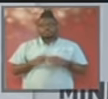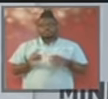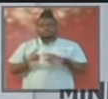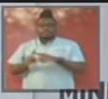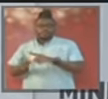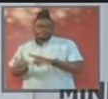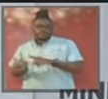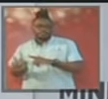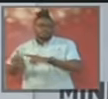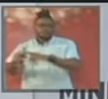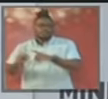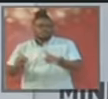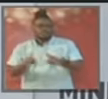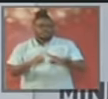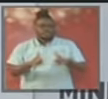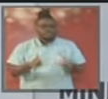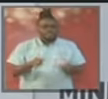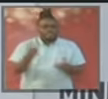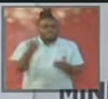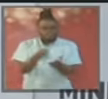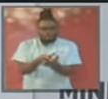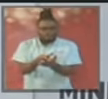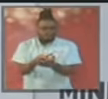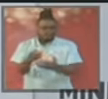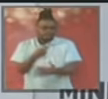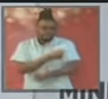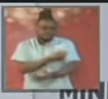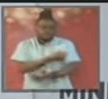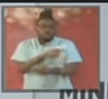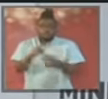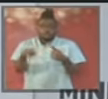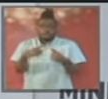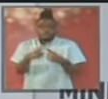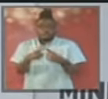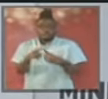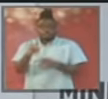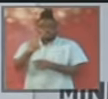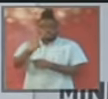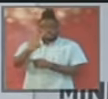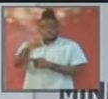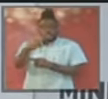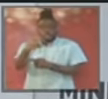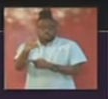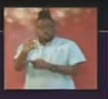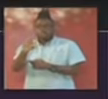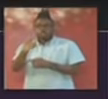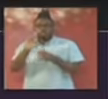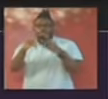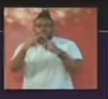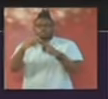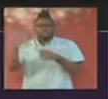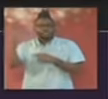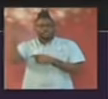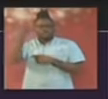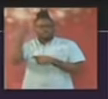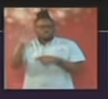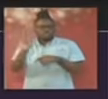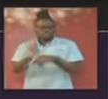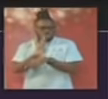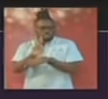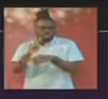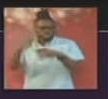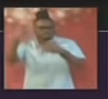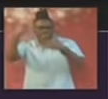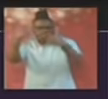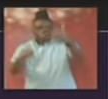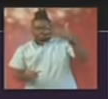vaccines. So when WHO speaks about an emergency use listing, it means that a